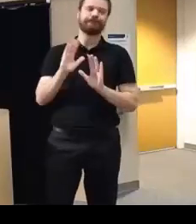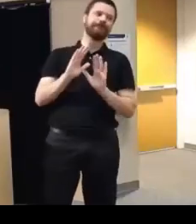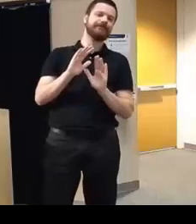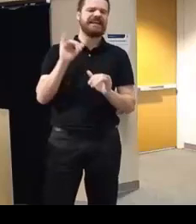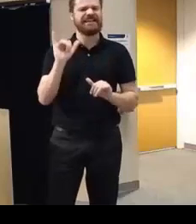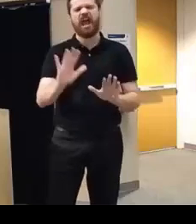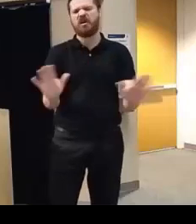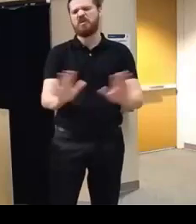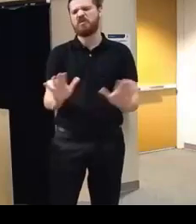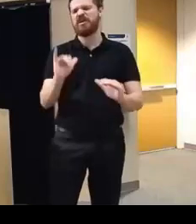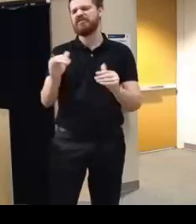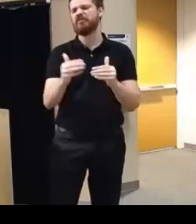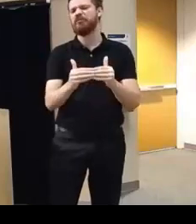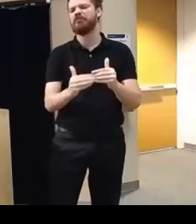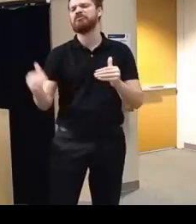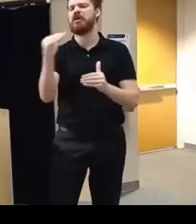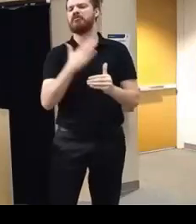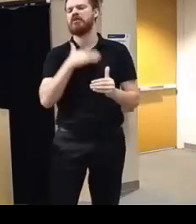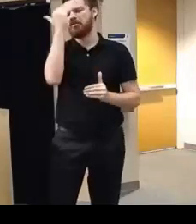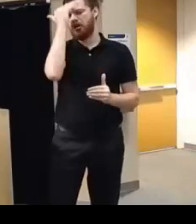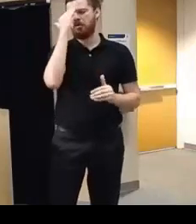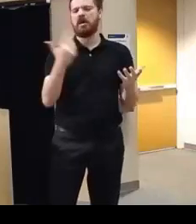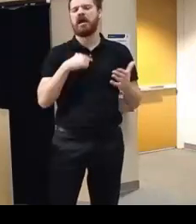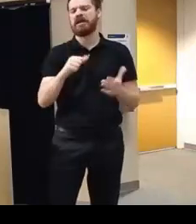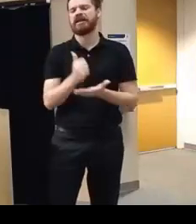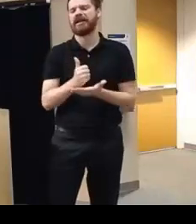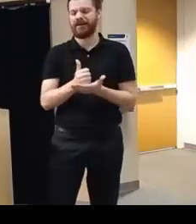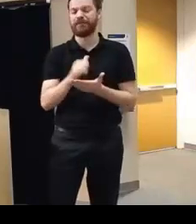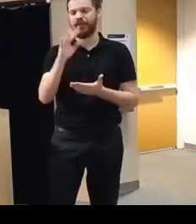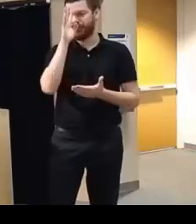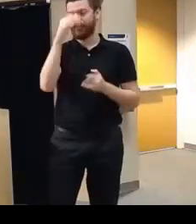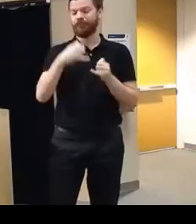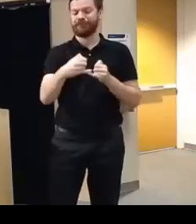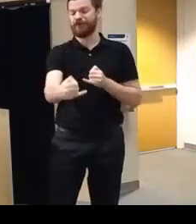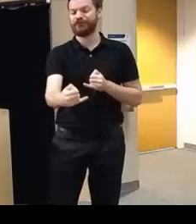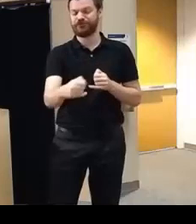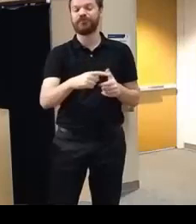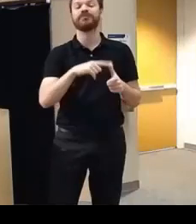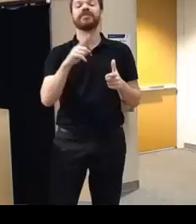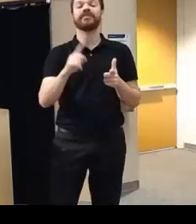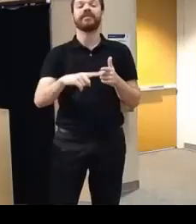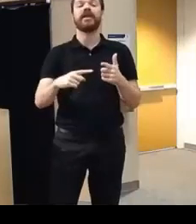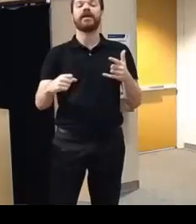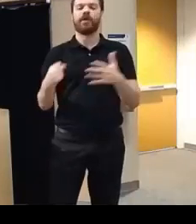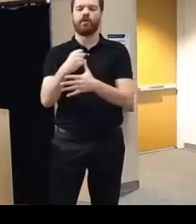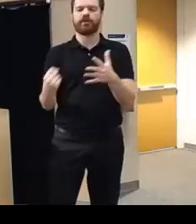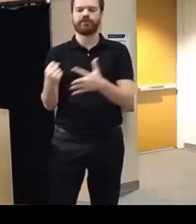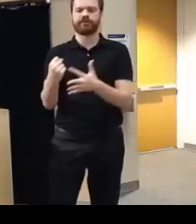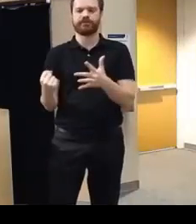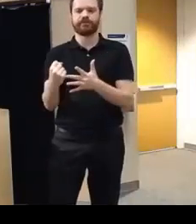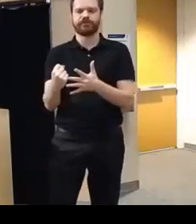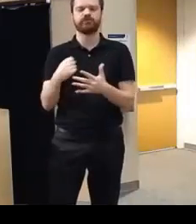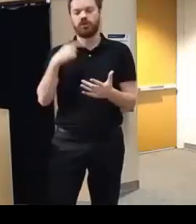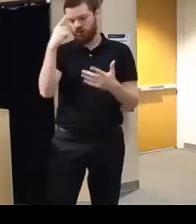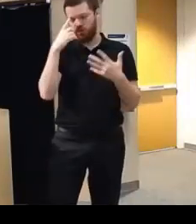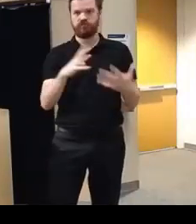bit over, that goes beyond what my knowledge is or what I can help you with. And then there's this piece of the priorities, right? So we thought